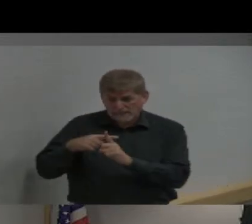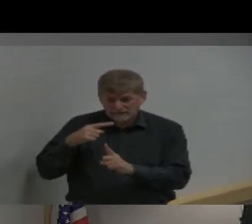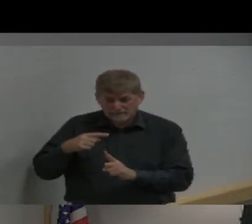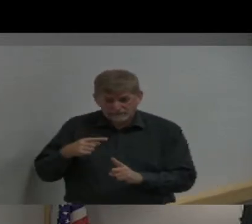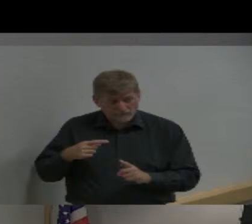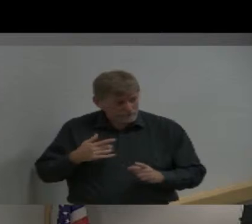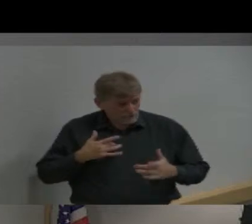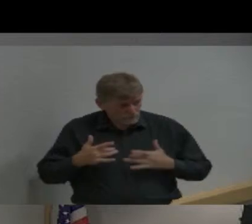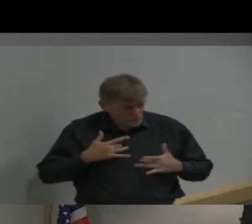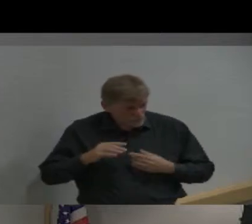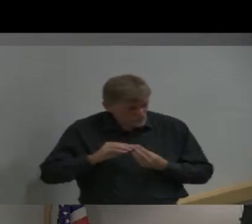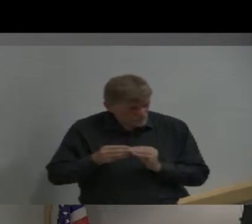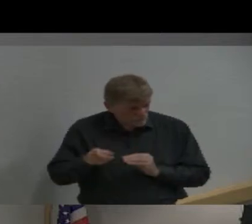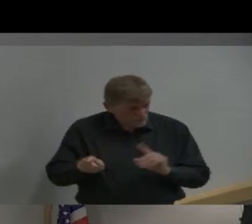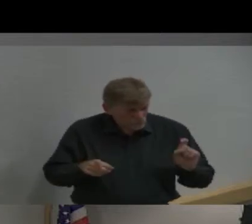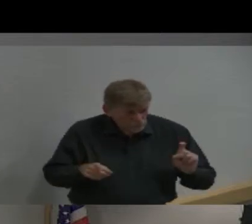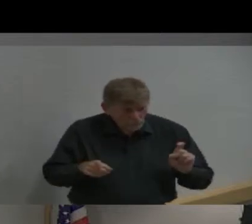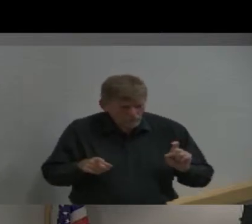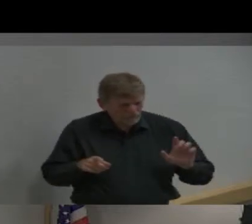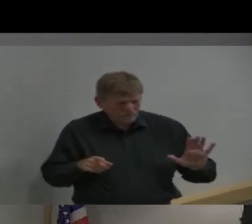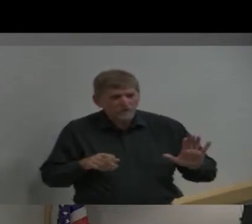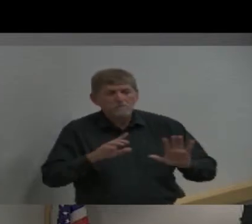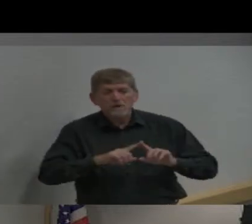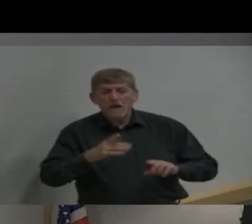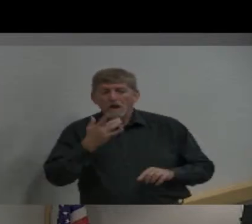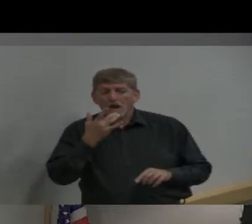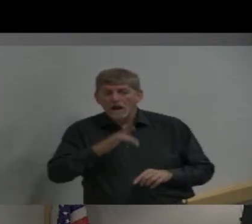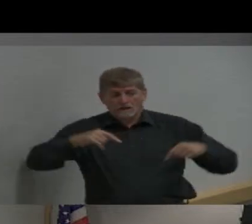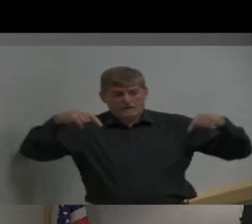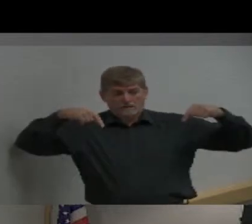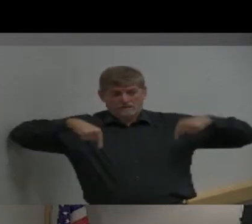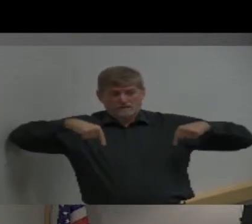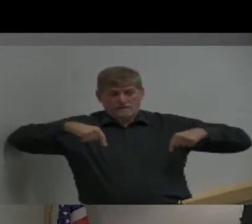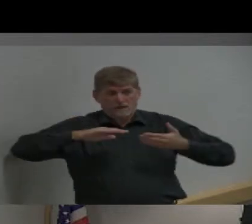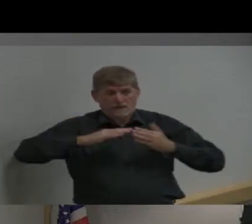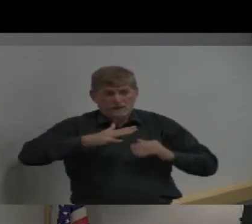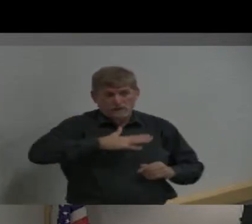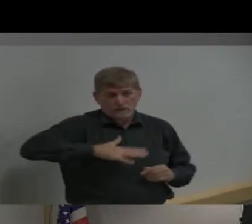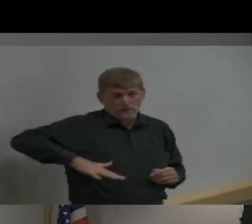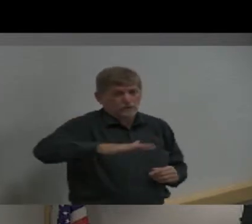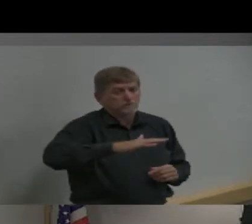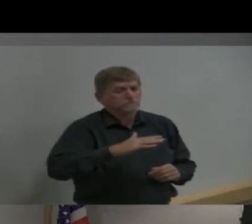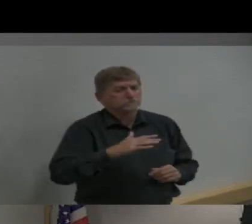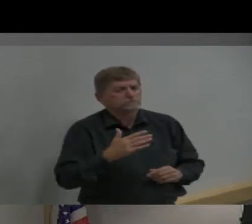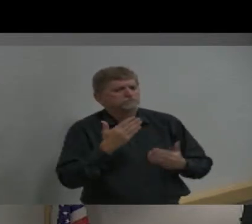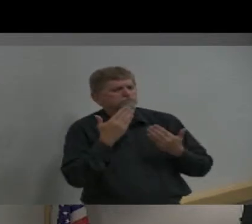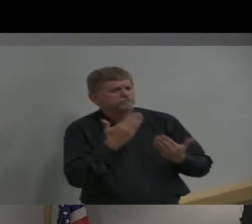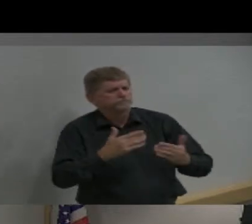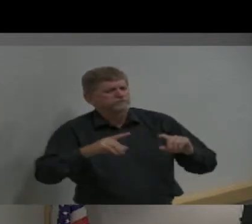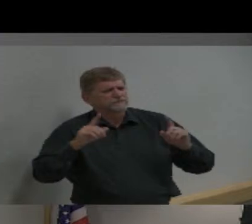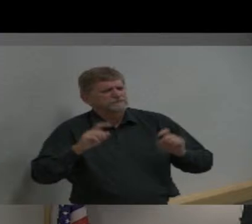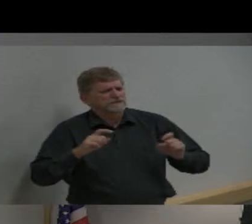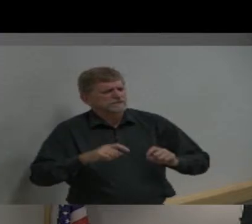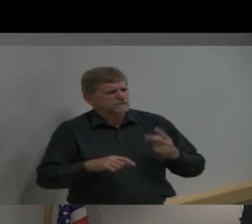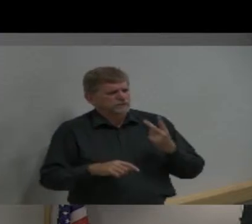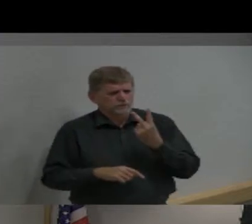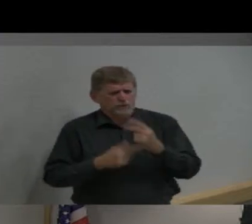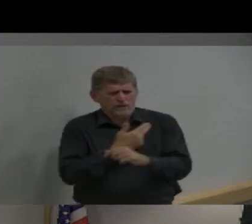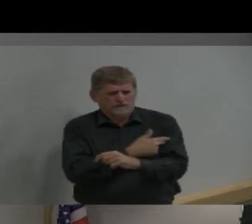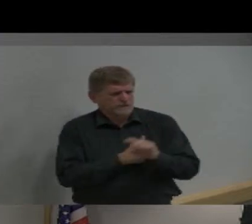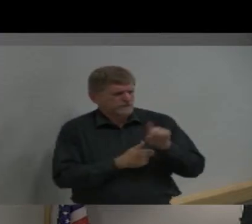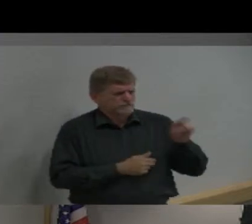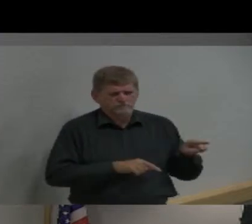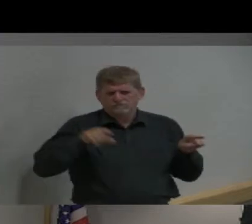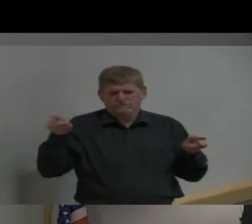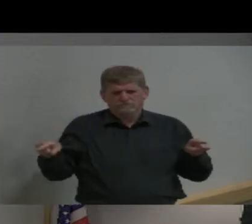We're fortunate in our community to have really pretty good testing capacity between our 2 hospitals and between our State Department of